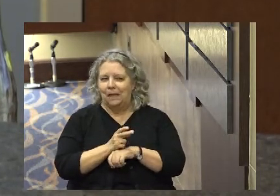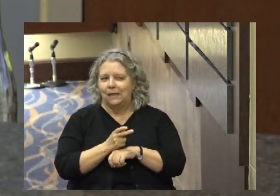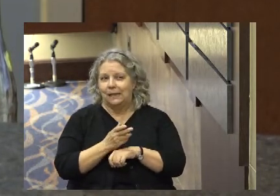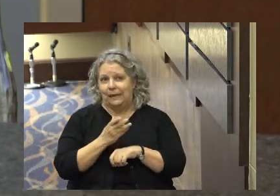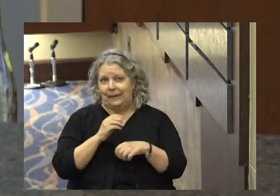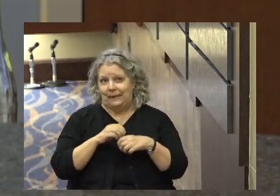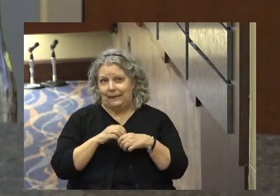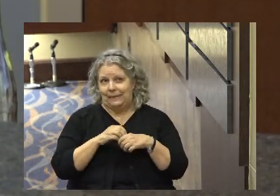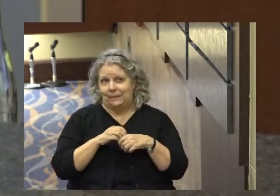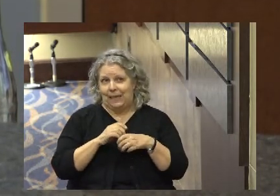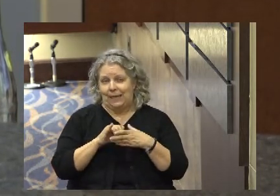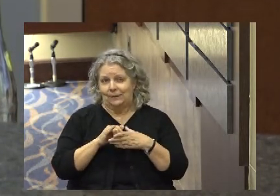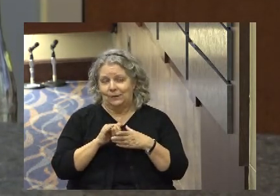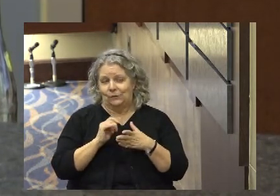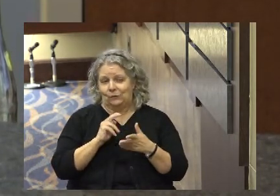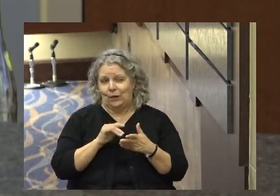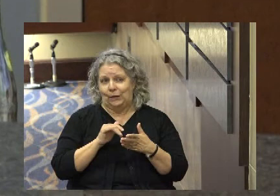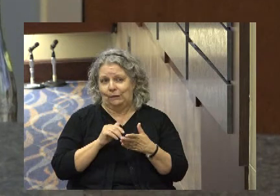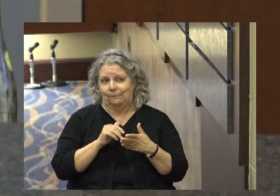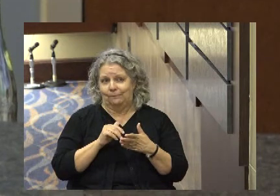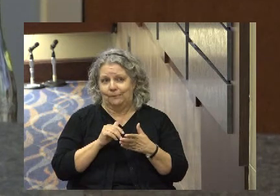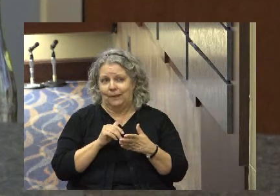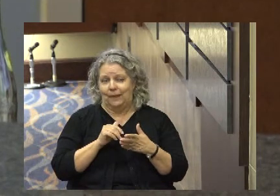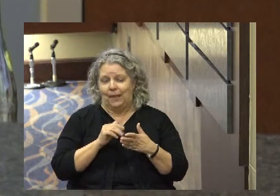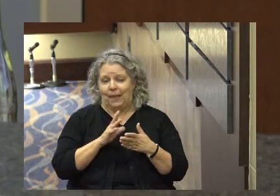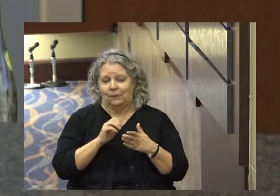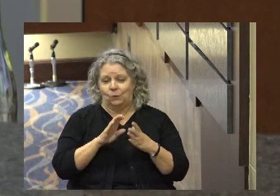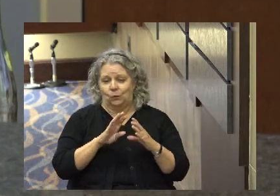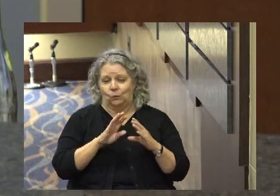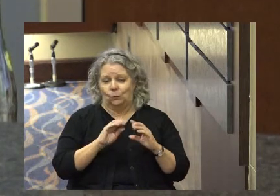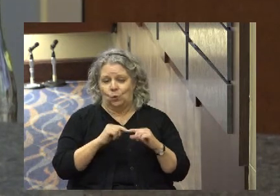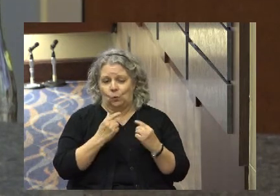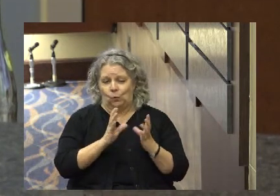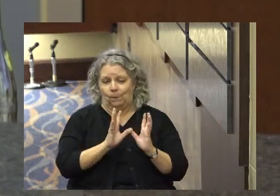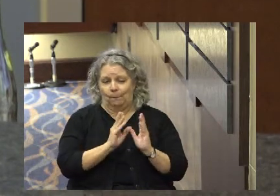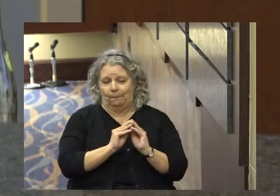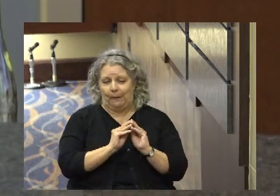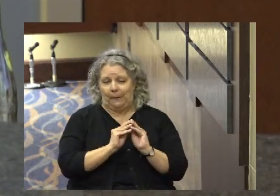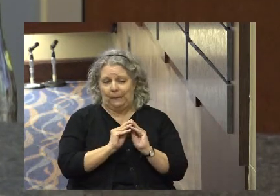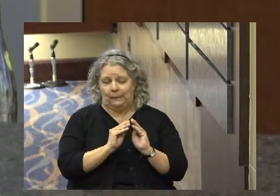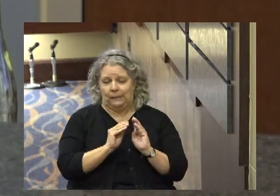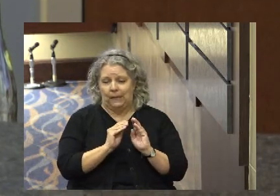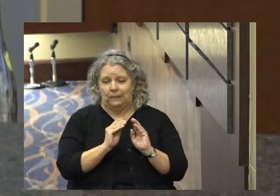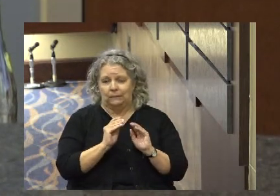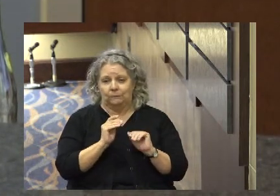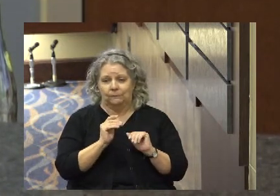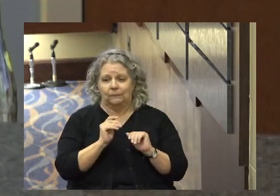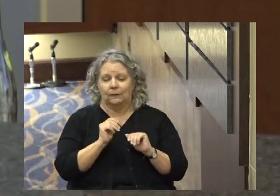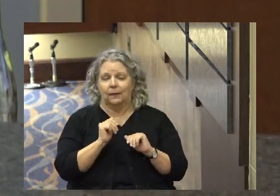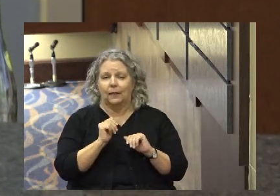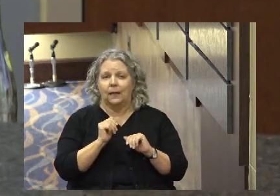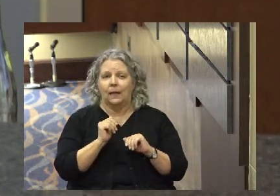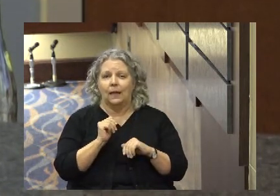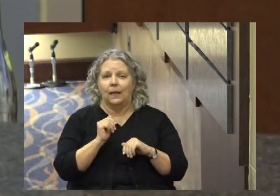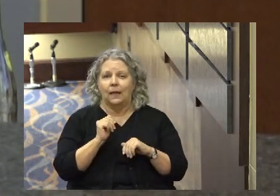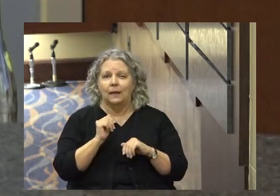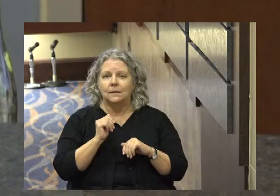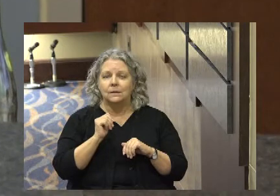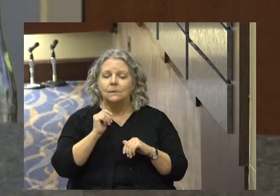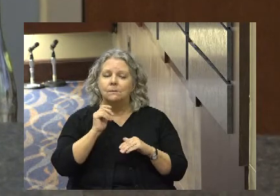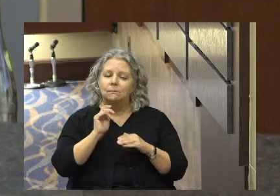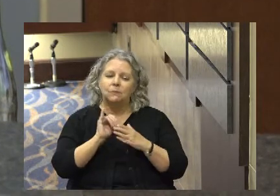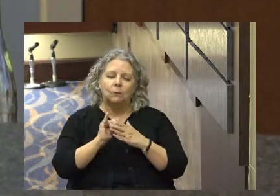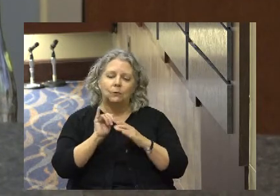studies and group gatherings before are words that are used throughout cities throughout the